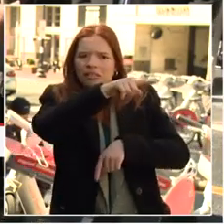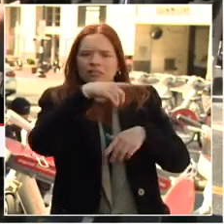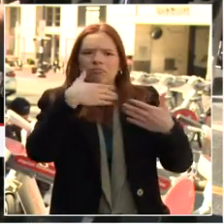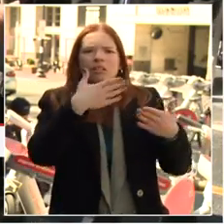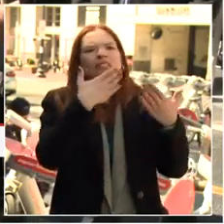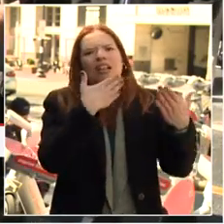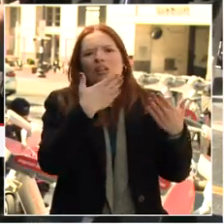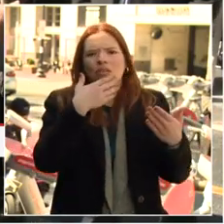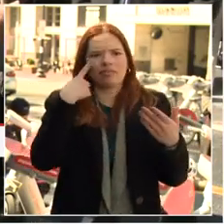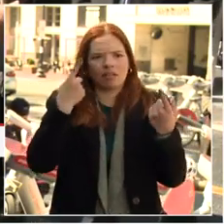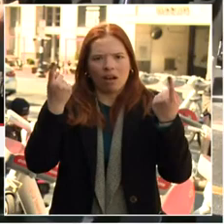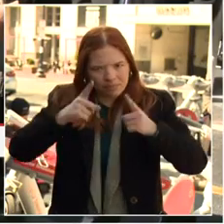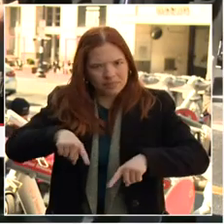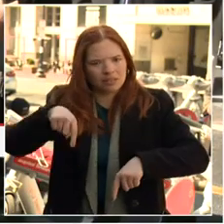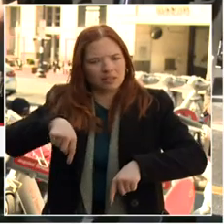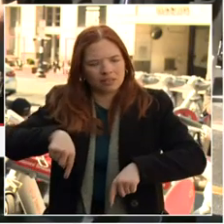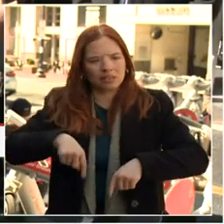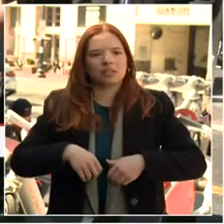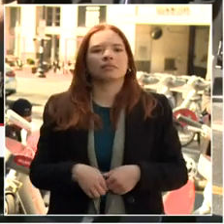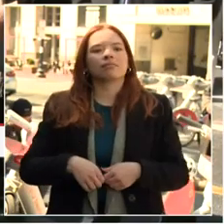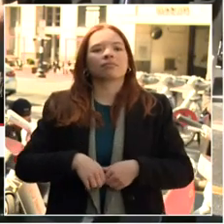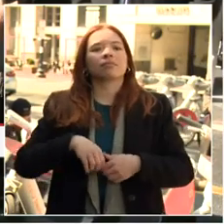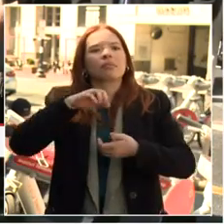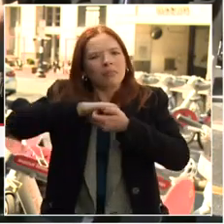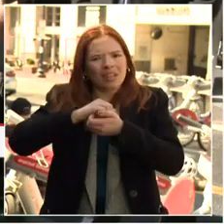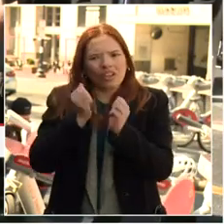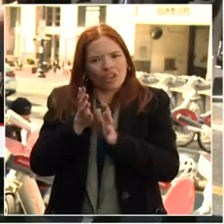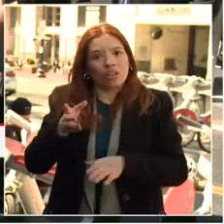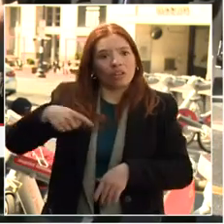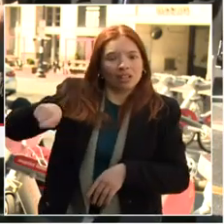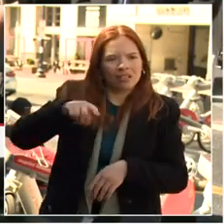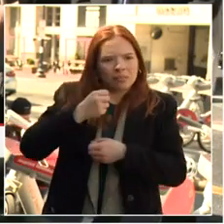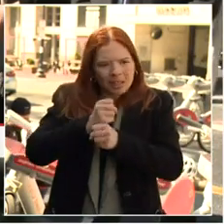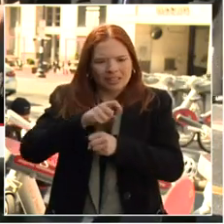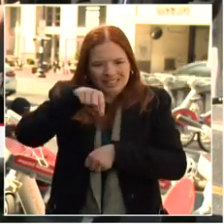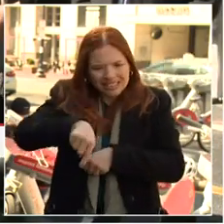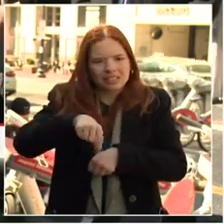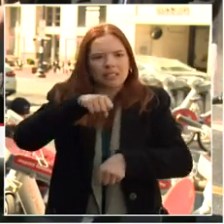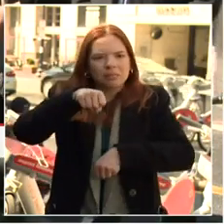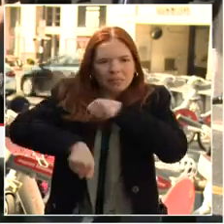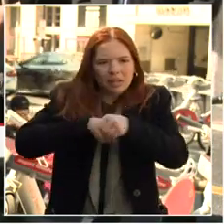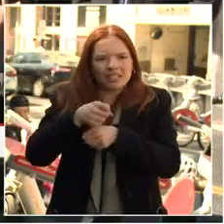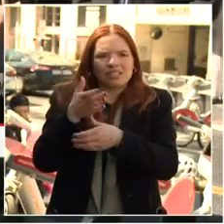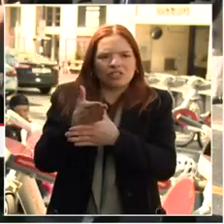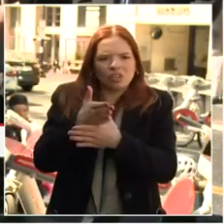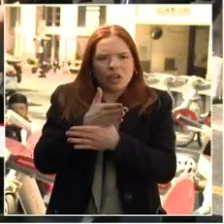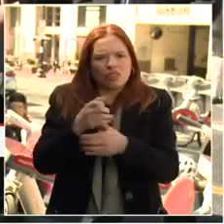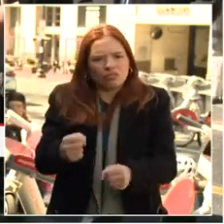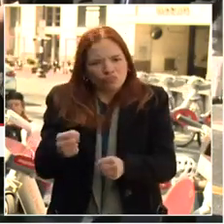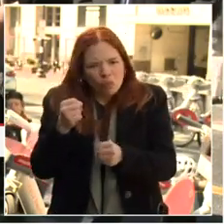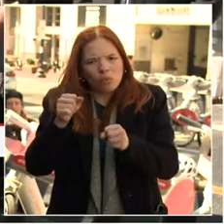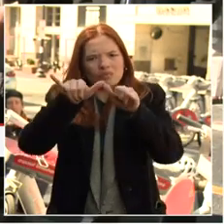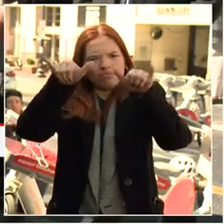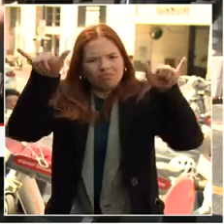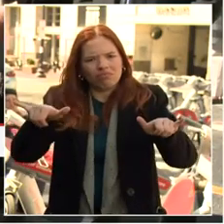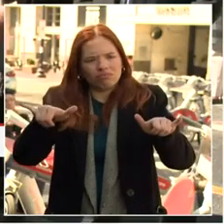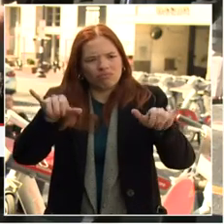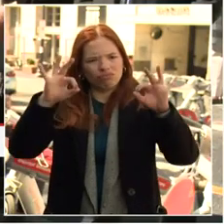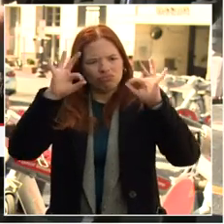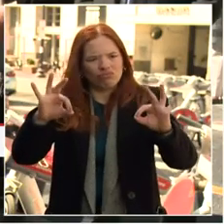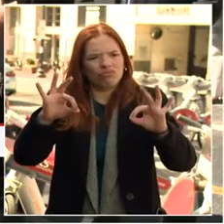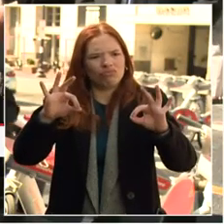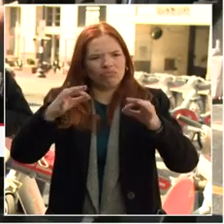This public partnership really makes CABI the strong system that it is, connecting riders wherever they are